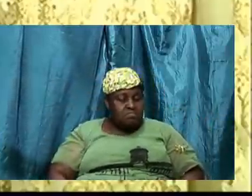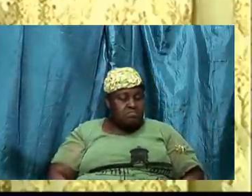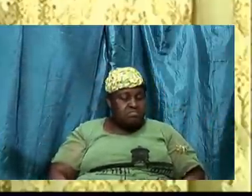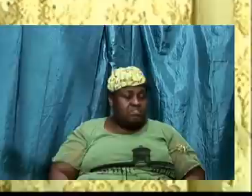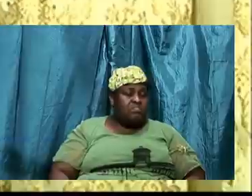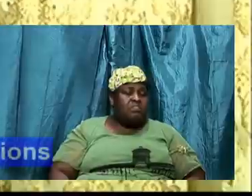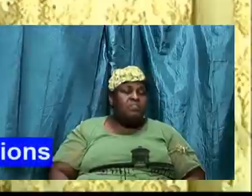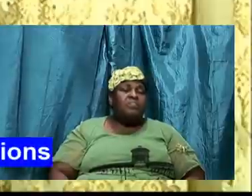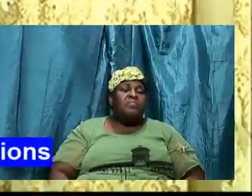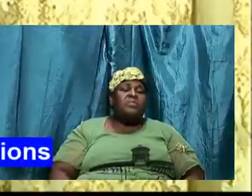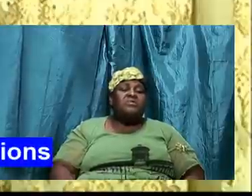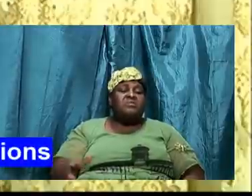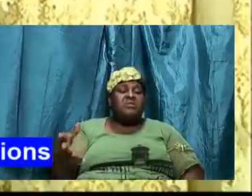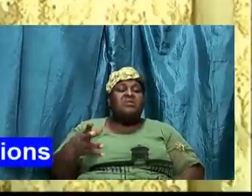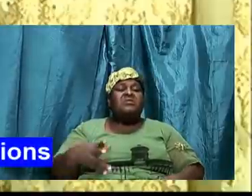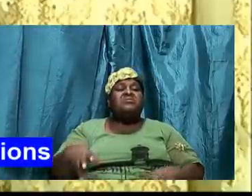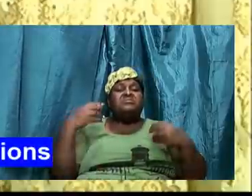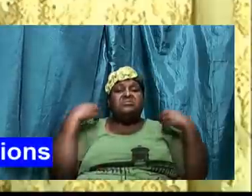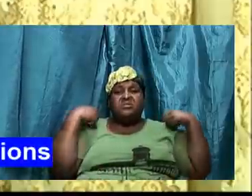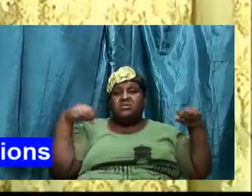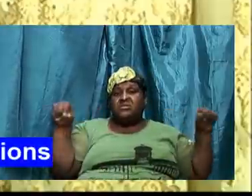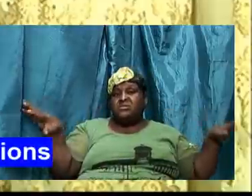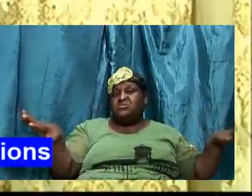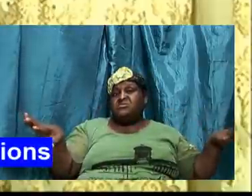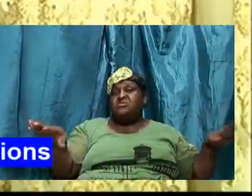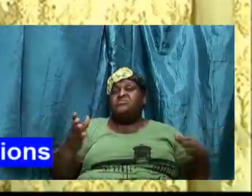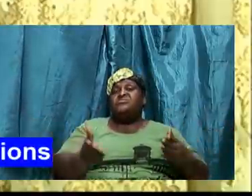So these angels were servants